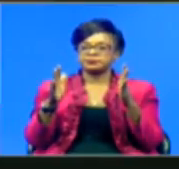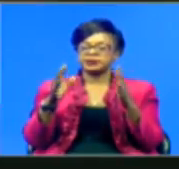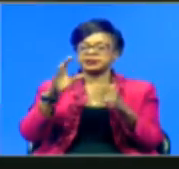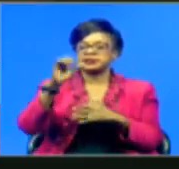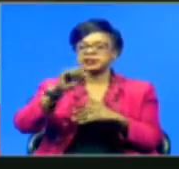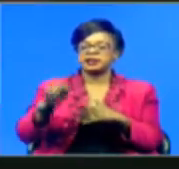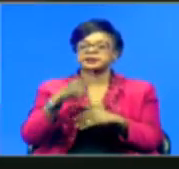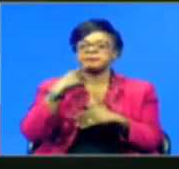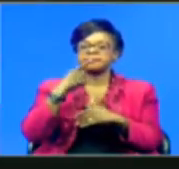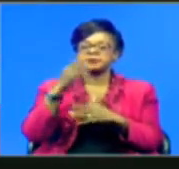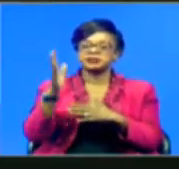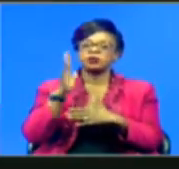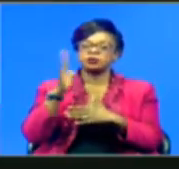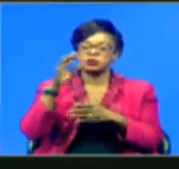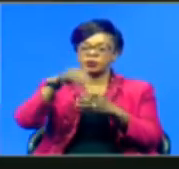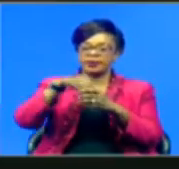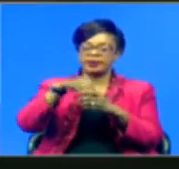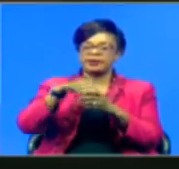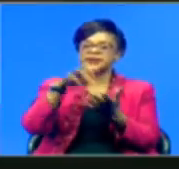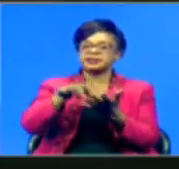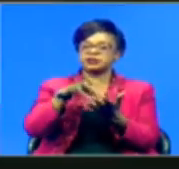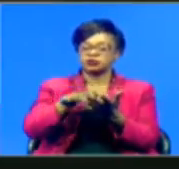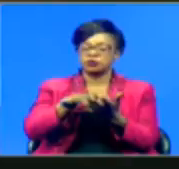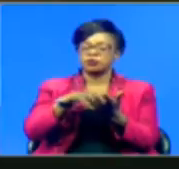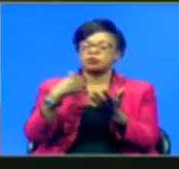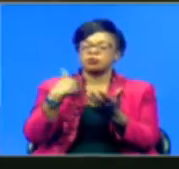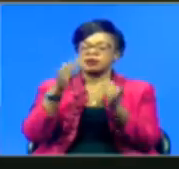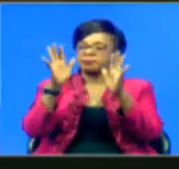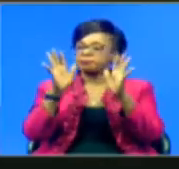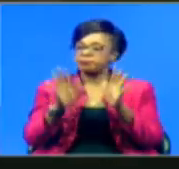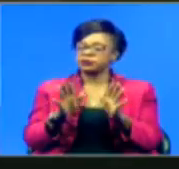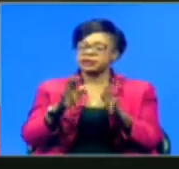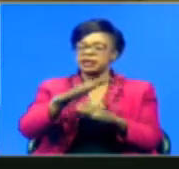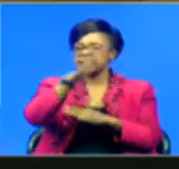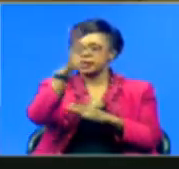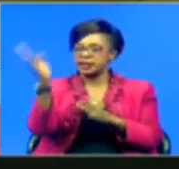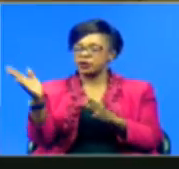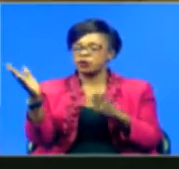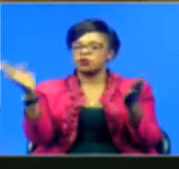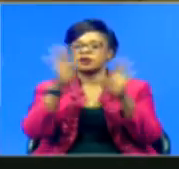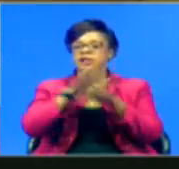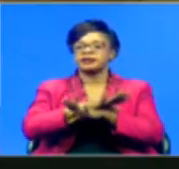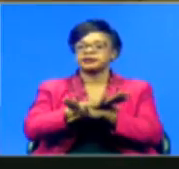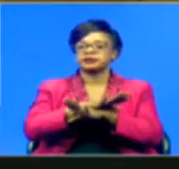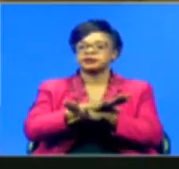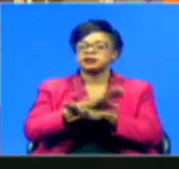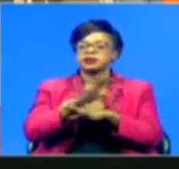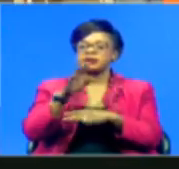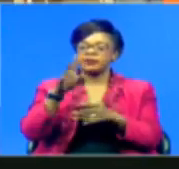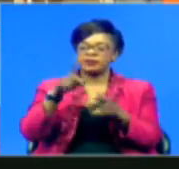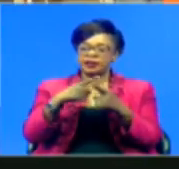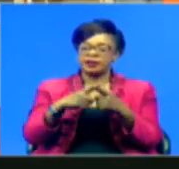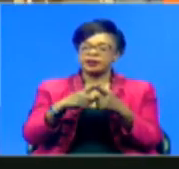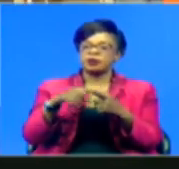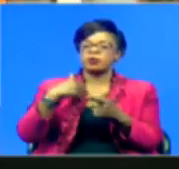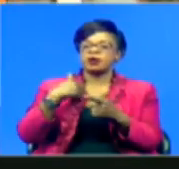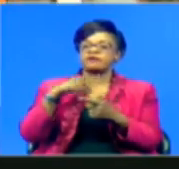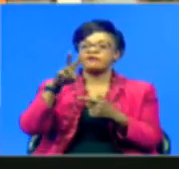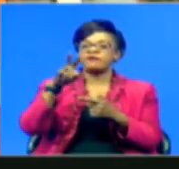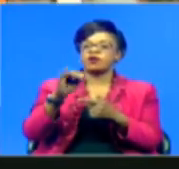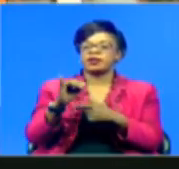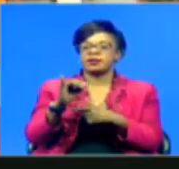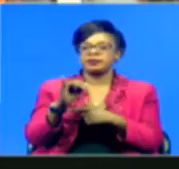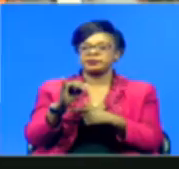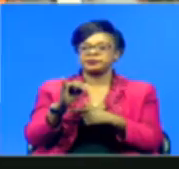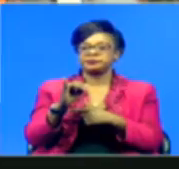security within and around the stations will be paramount, whether day or night. From Miasenyi, the next stop is Voi Town.